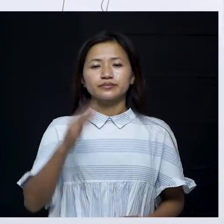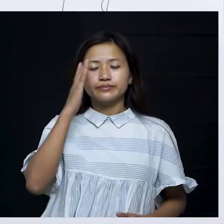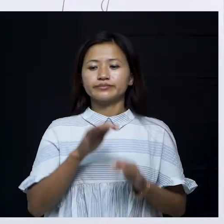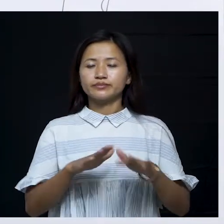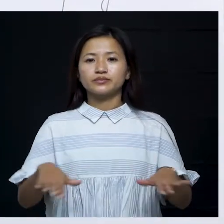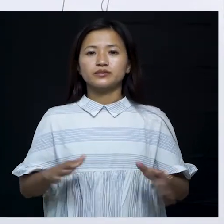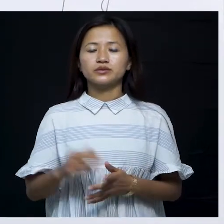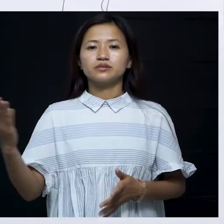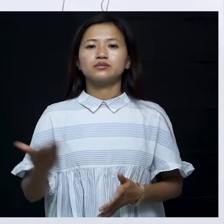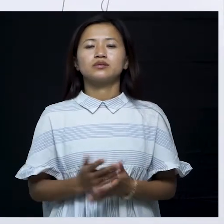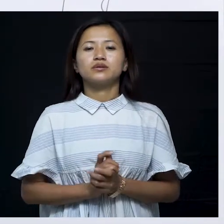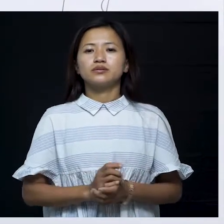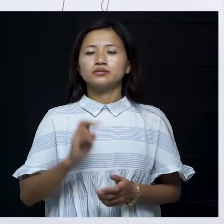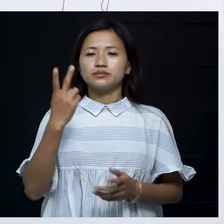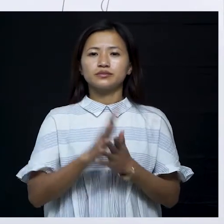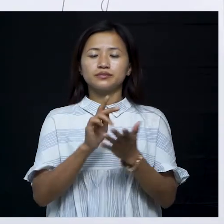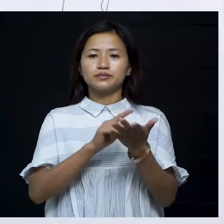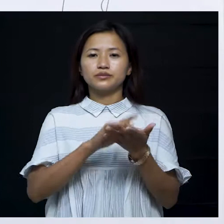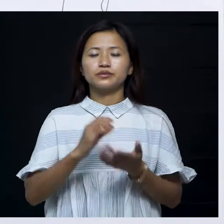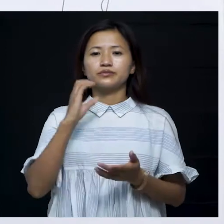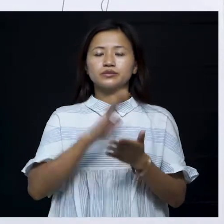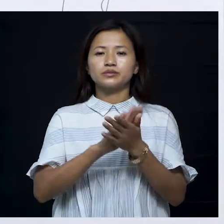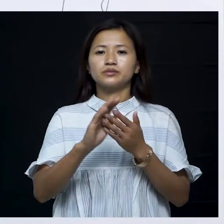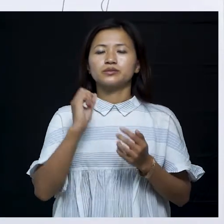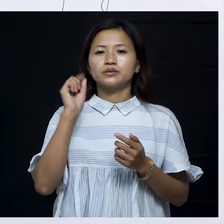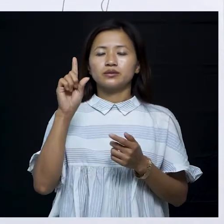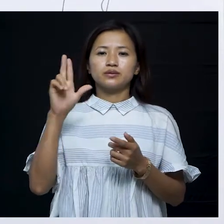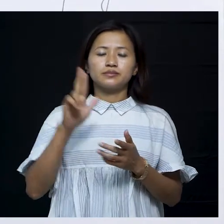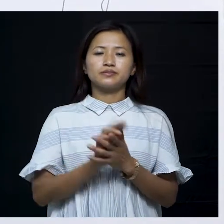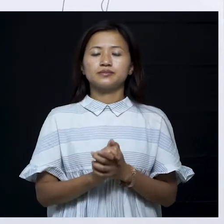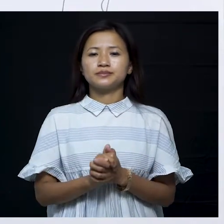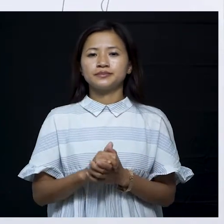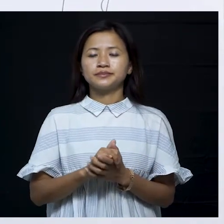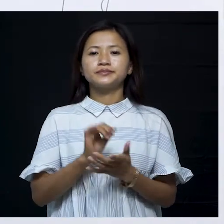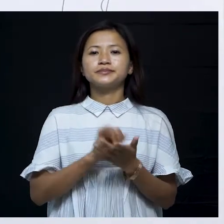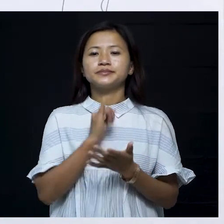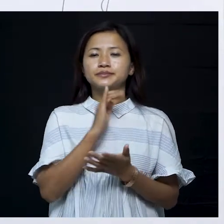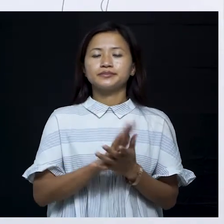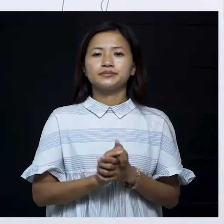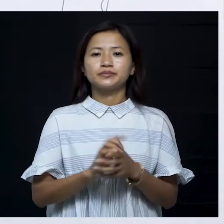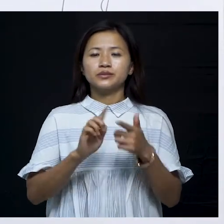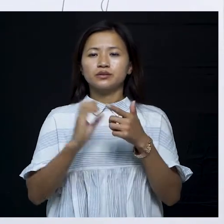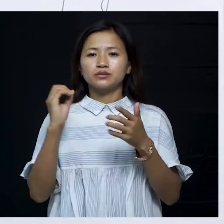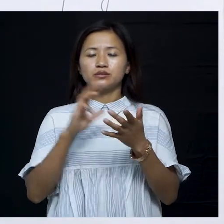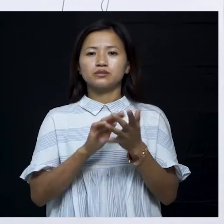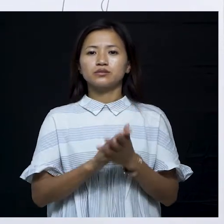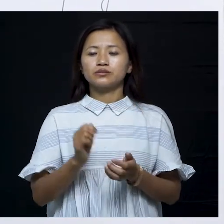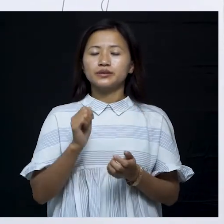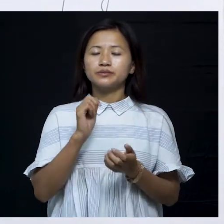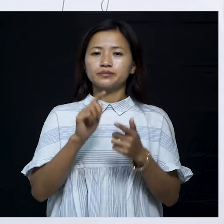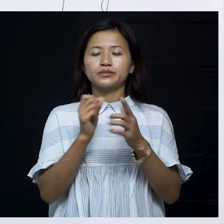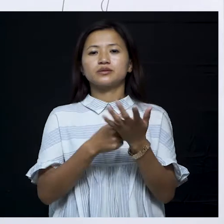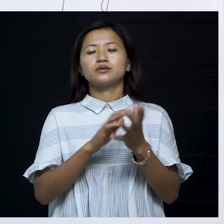Hello students, welcome to the second part of this chapter 18, that is economic presence of